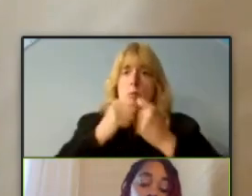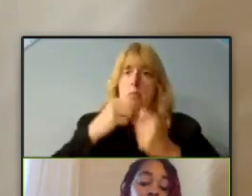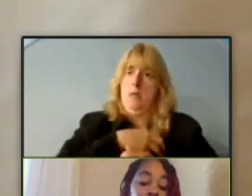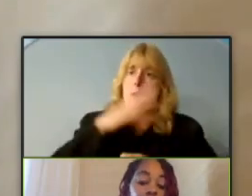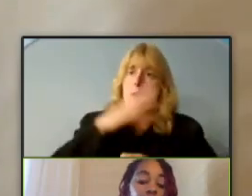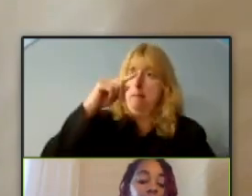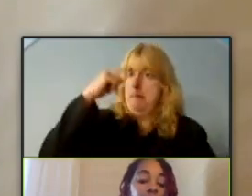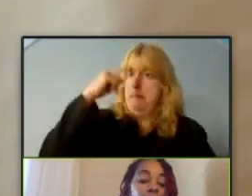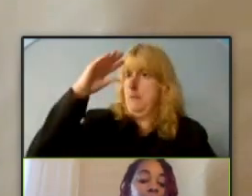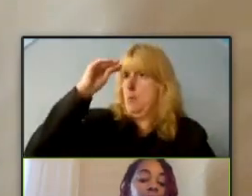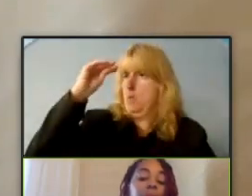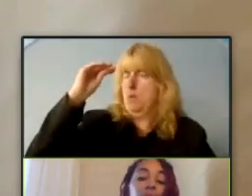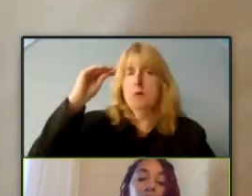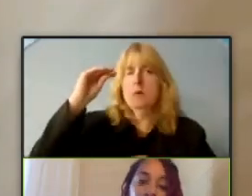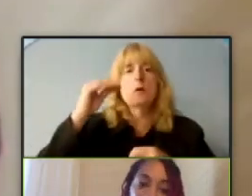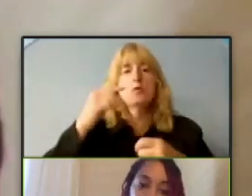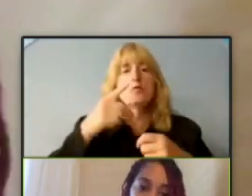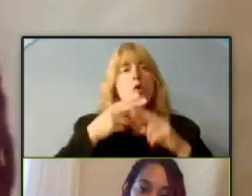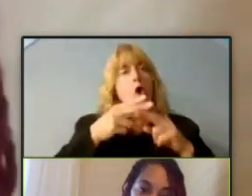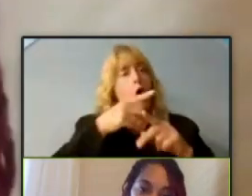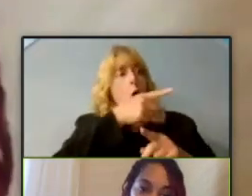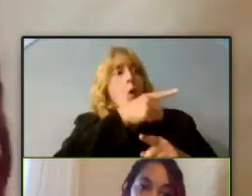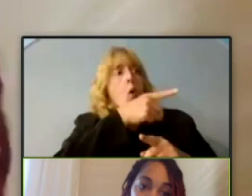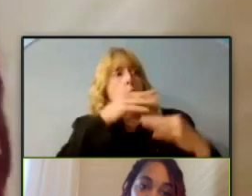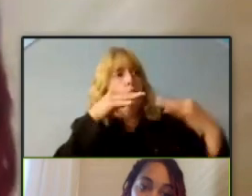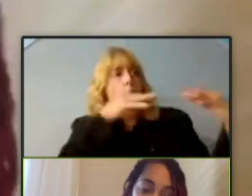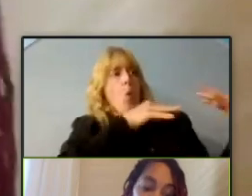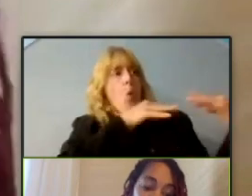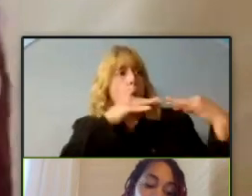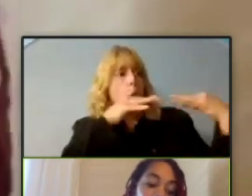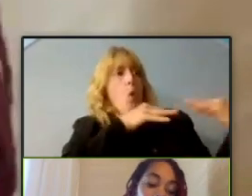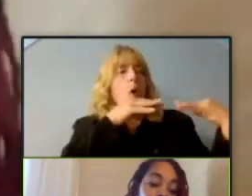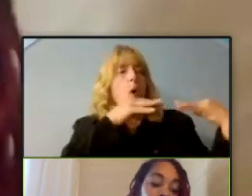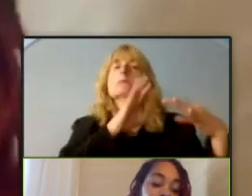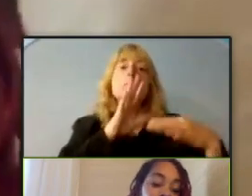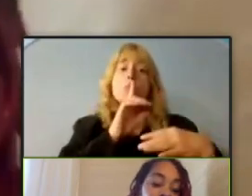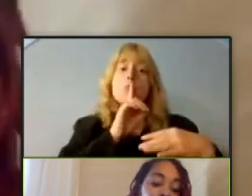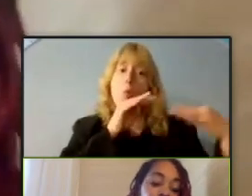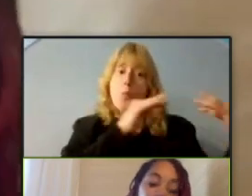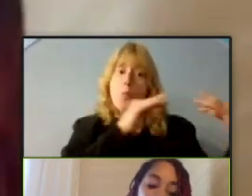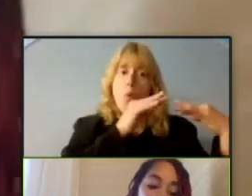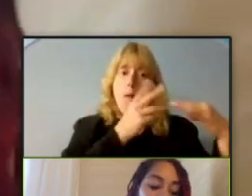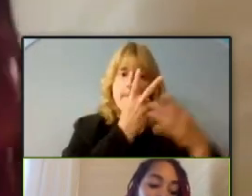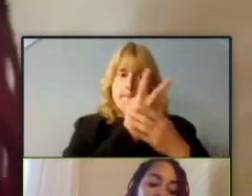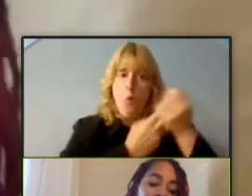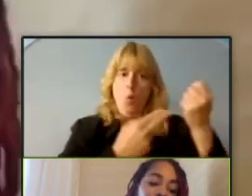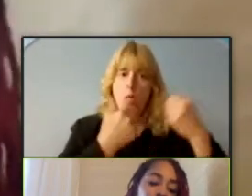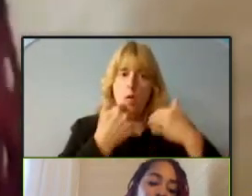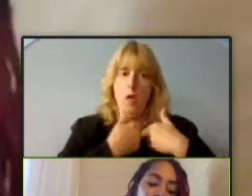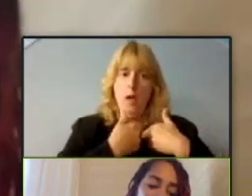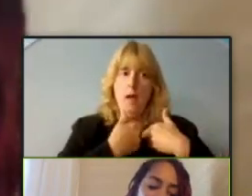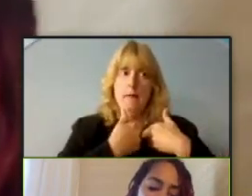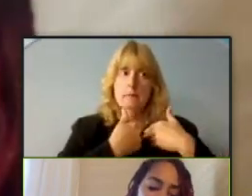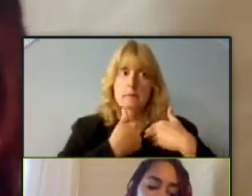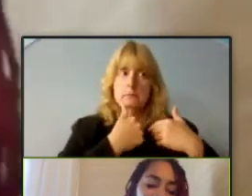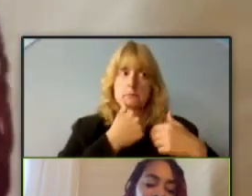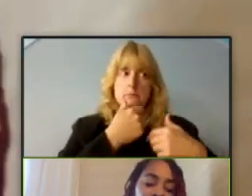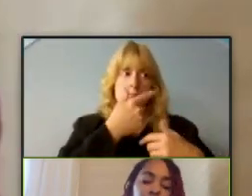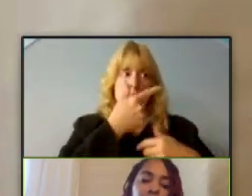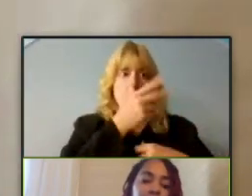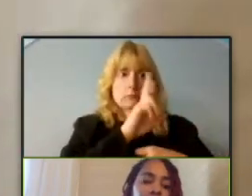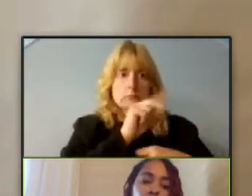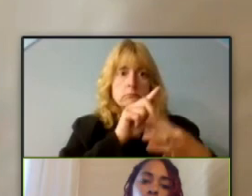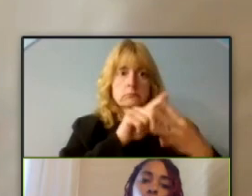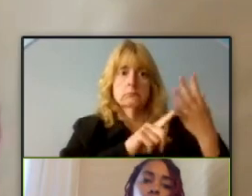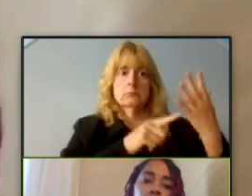this a war zone. But let me remind you that in war, both parties are armed. Both know what they're getting into. Both have eyes on their